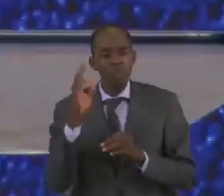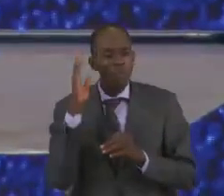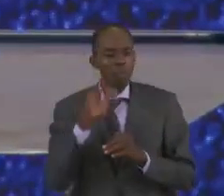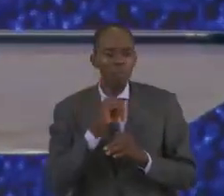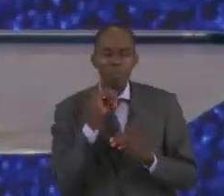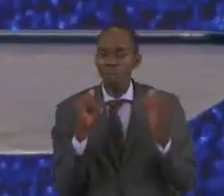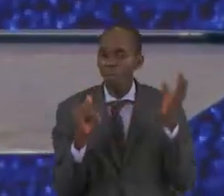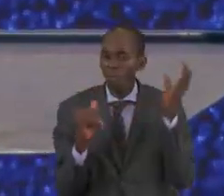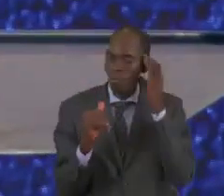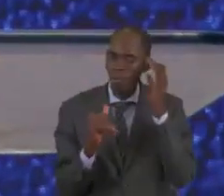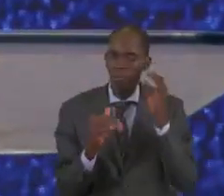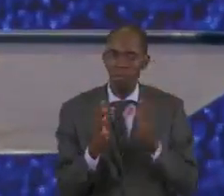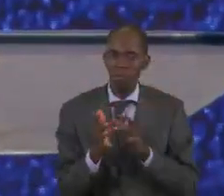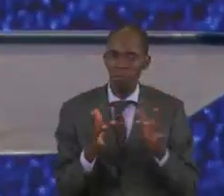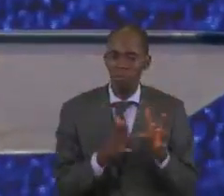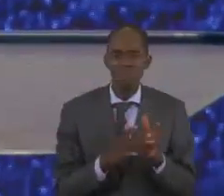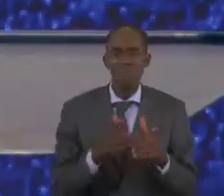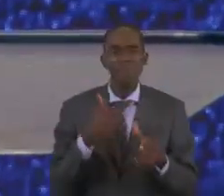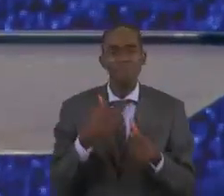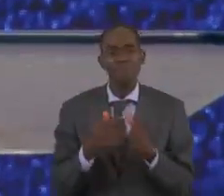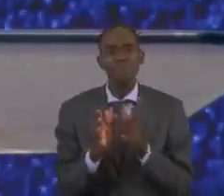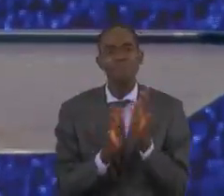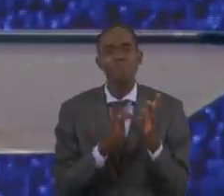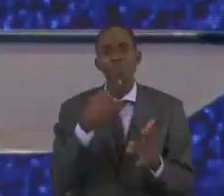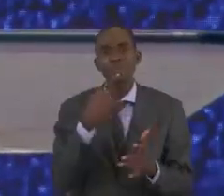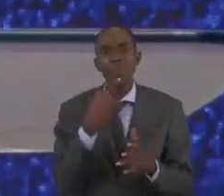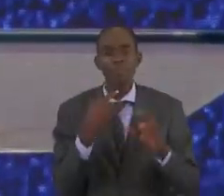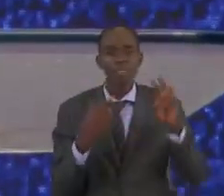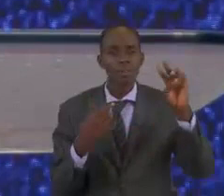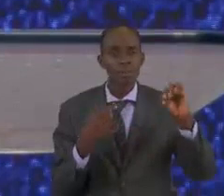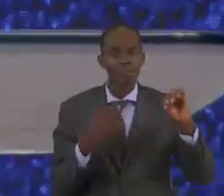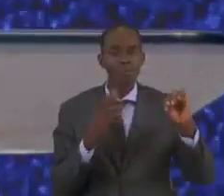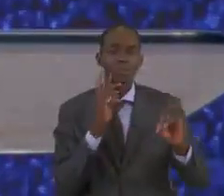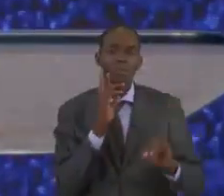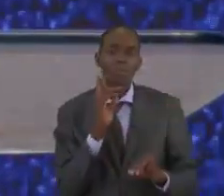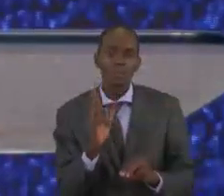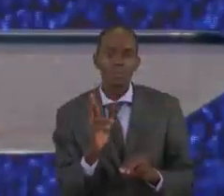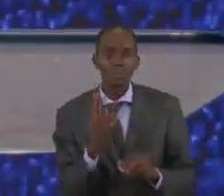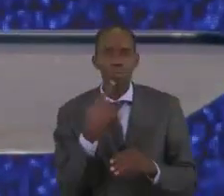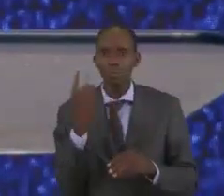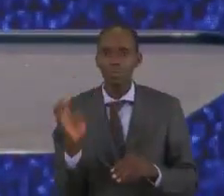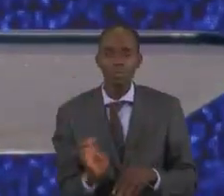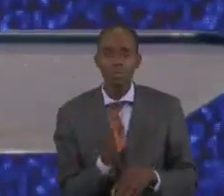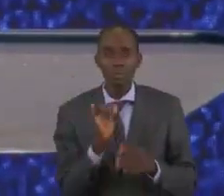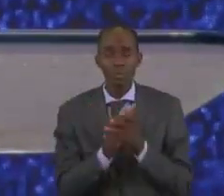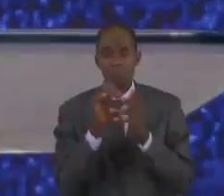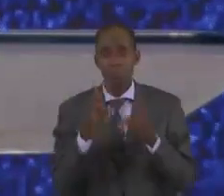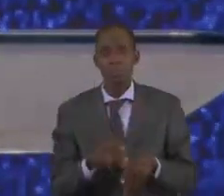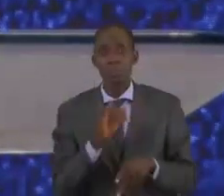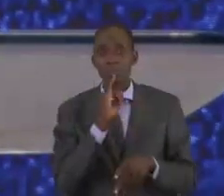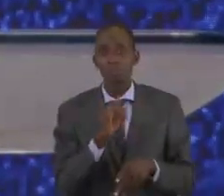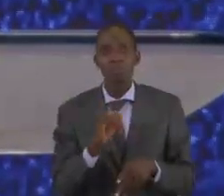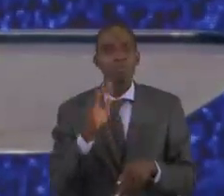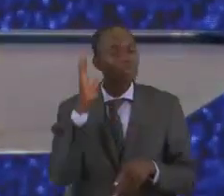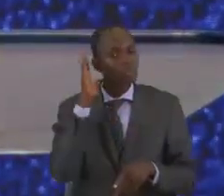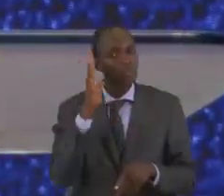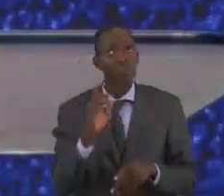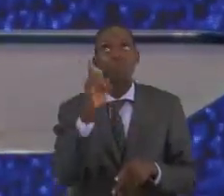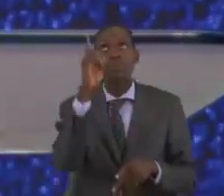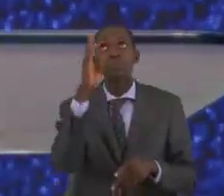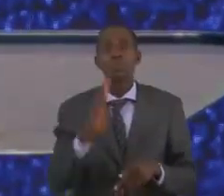the Bible says, him, her, whoever they are, shall God destroy